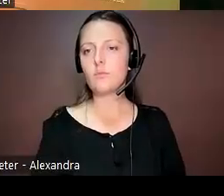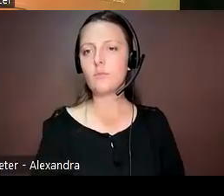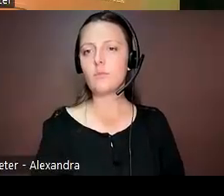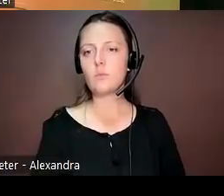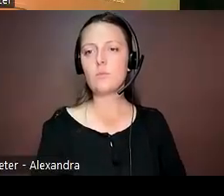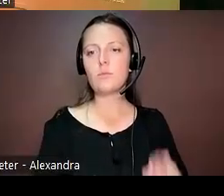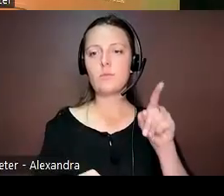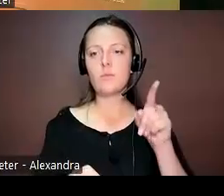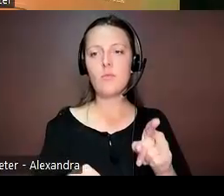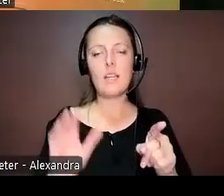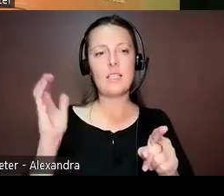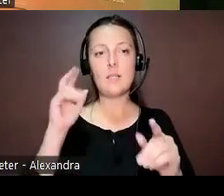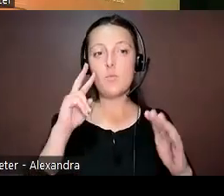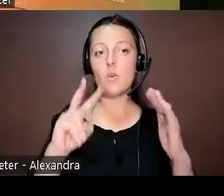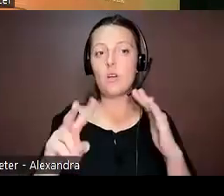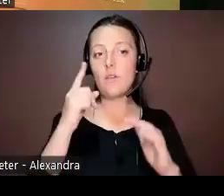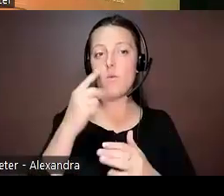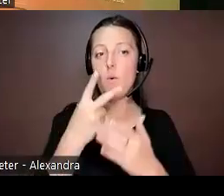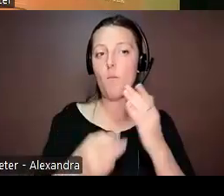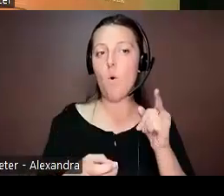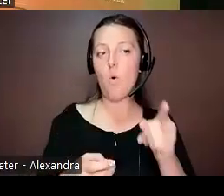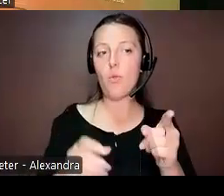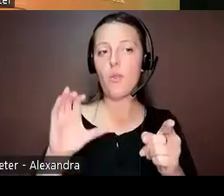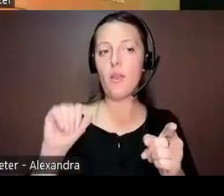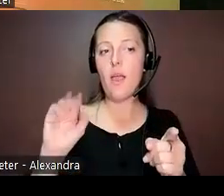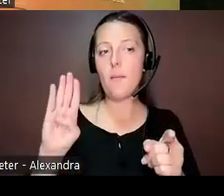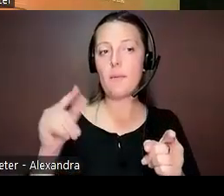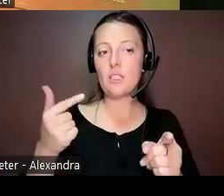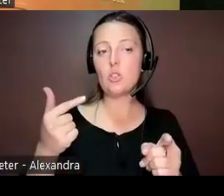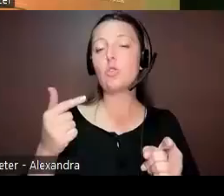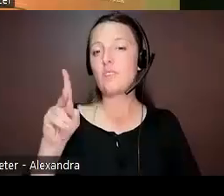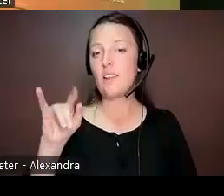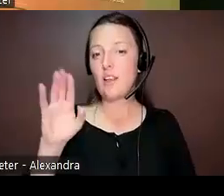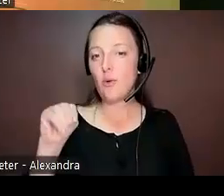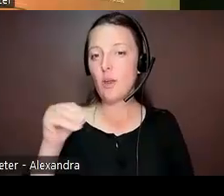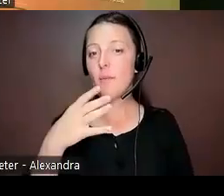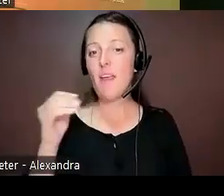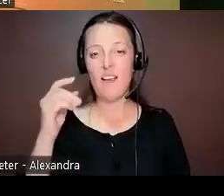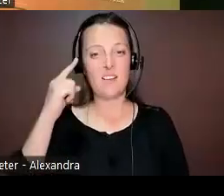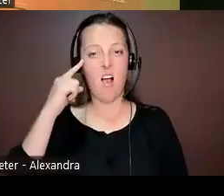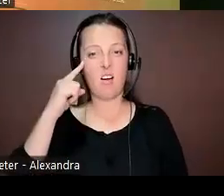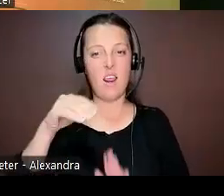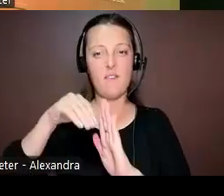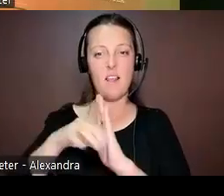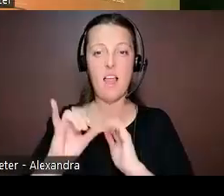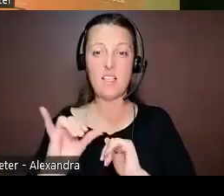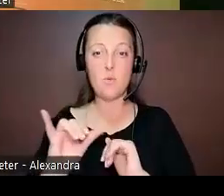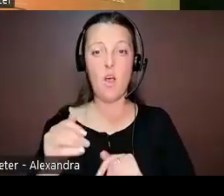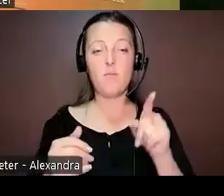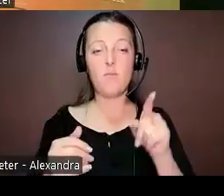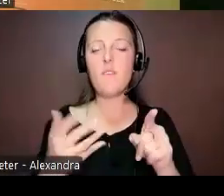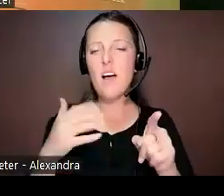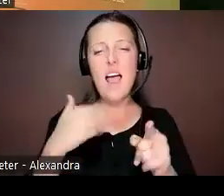both post-CABS delirium and cognitive decline as well. And there's some kind of role related to gender that we are